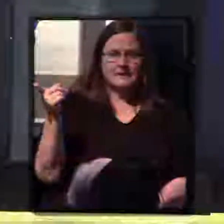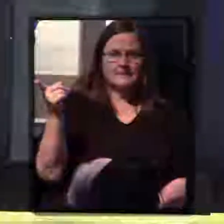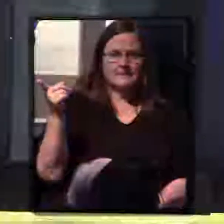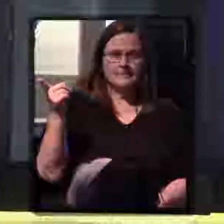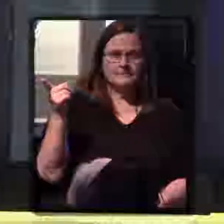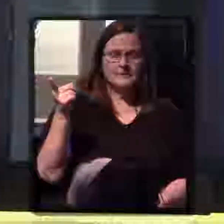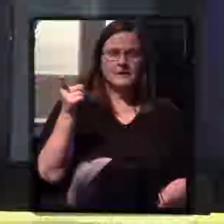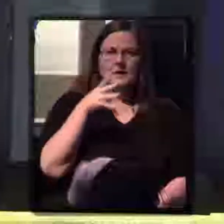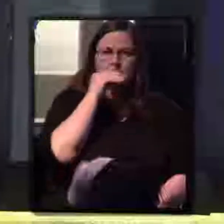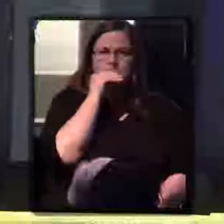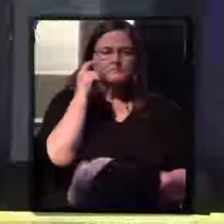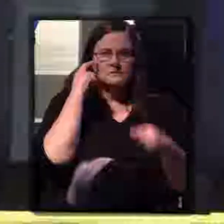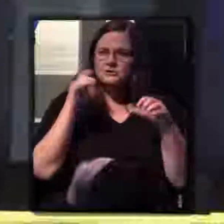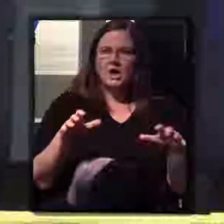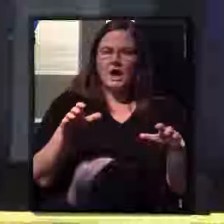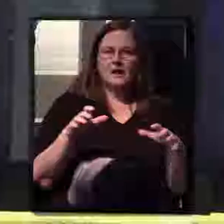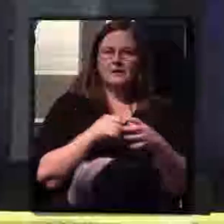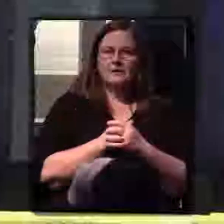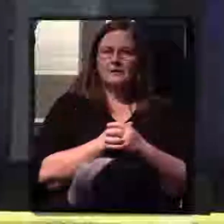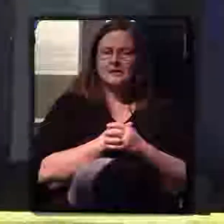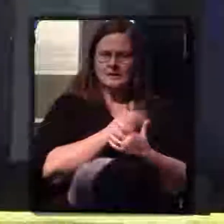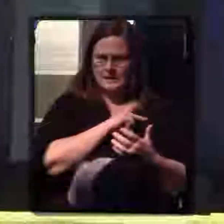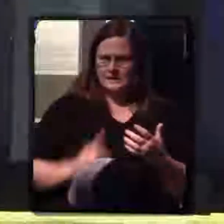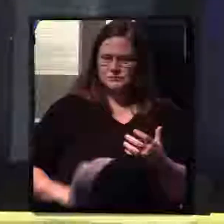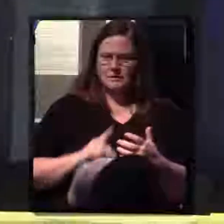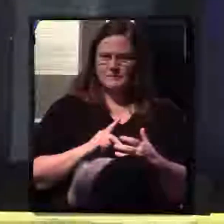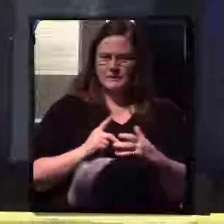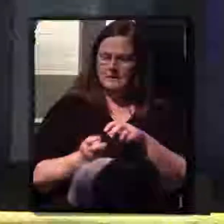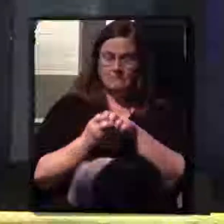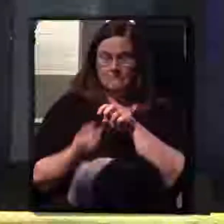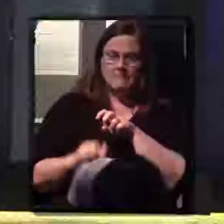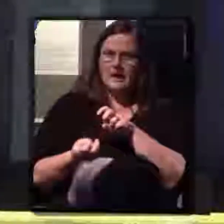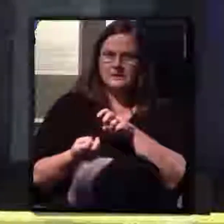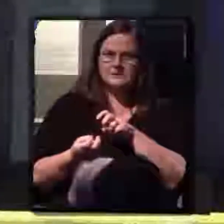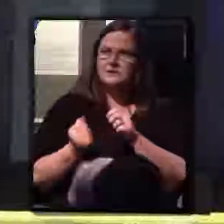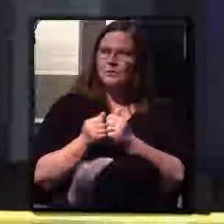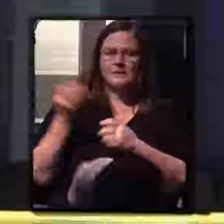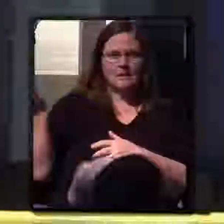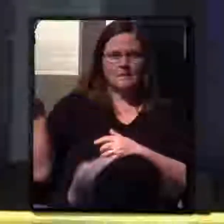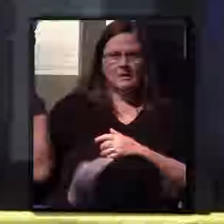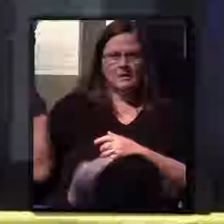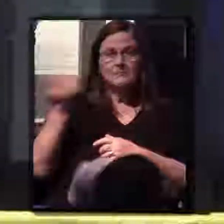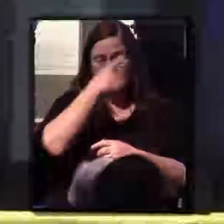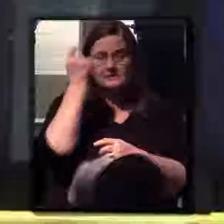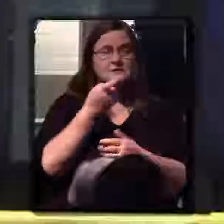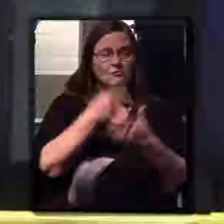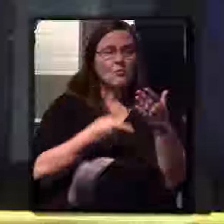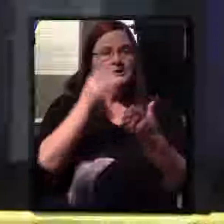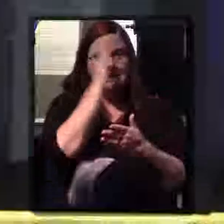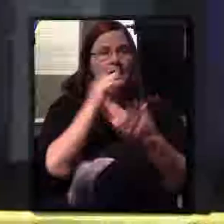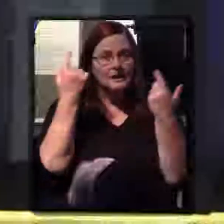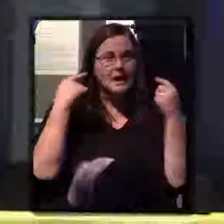their mouths on account of him." They will shut their mouths in shock. They will be amazed